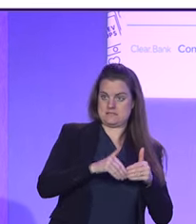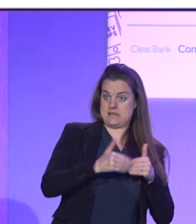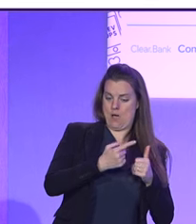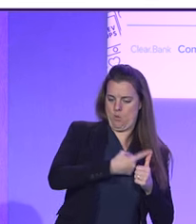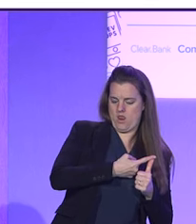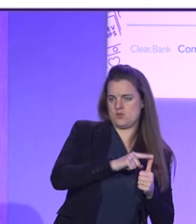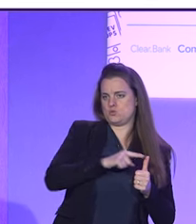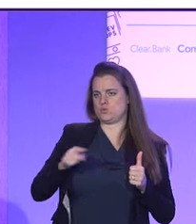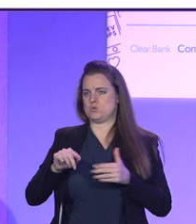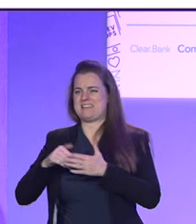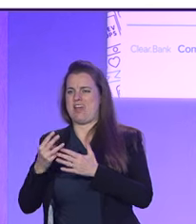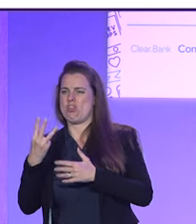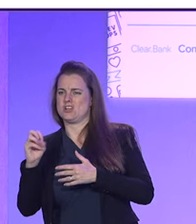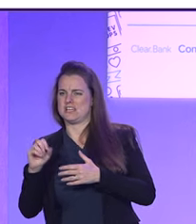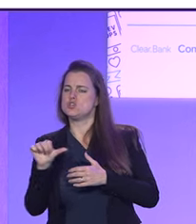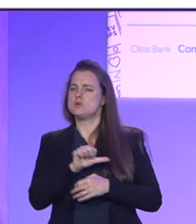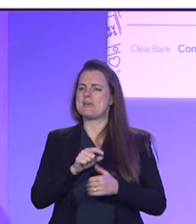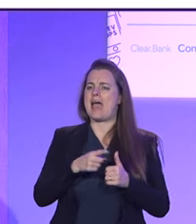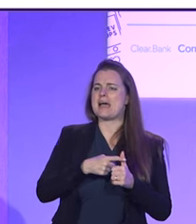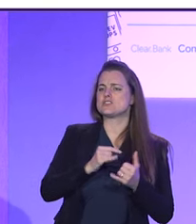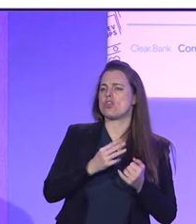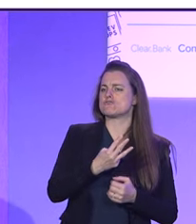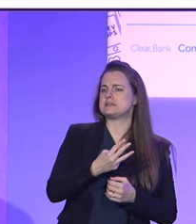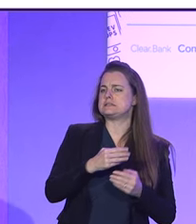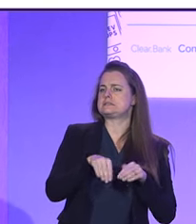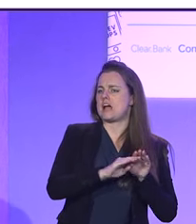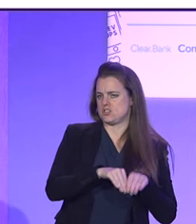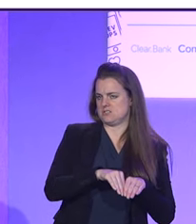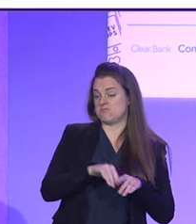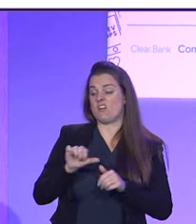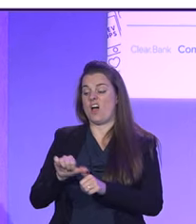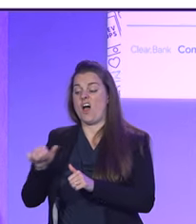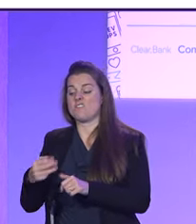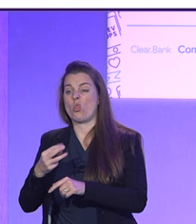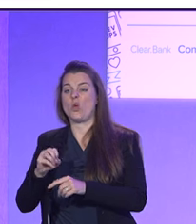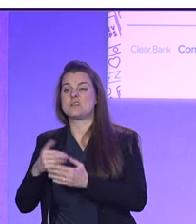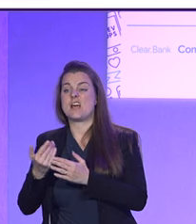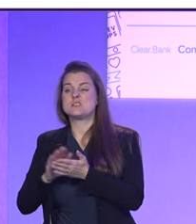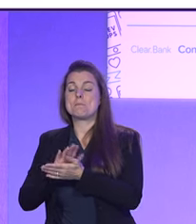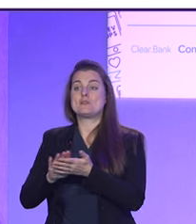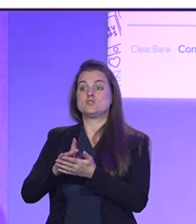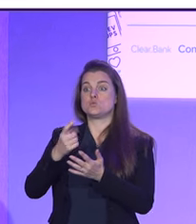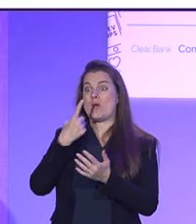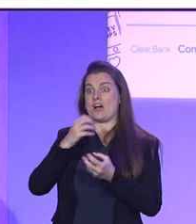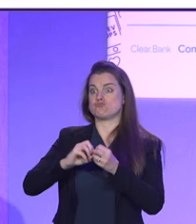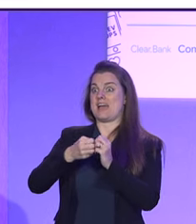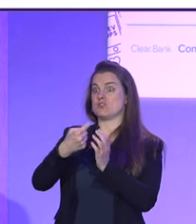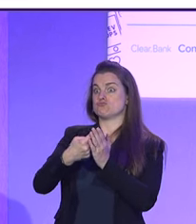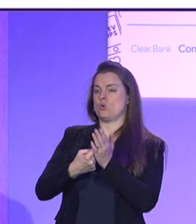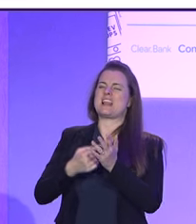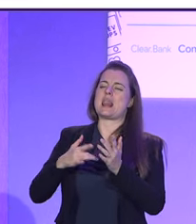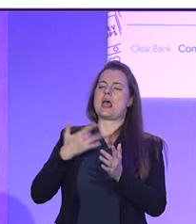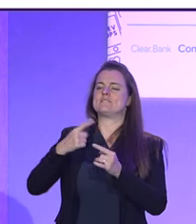30 days, you know that that data is not going to be used that much. You can actually move it automatically with these lifecycle